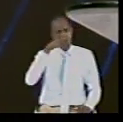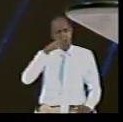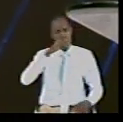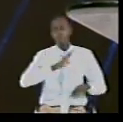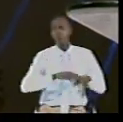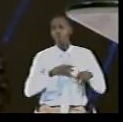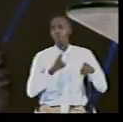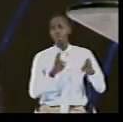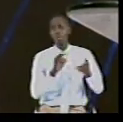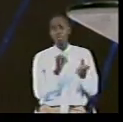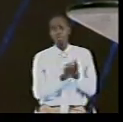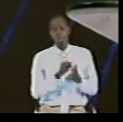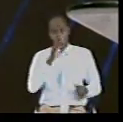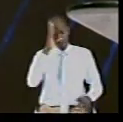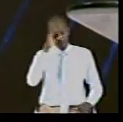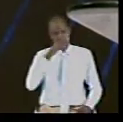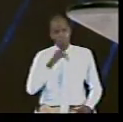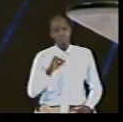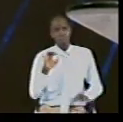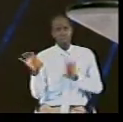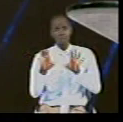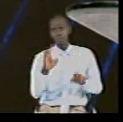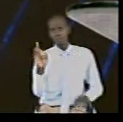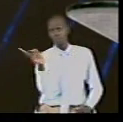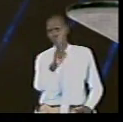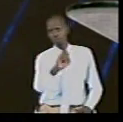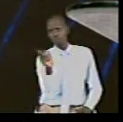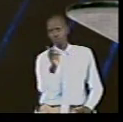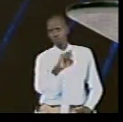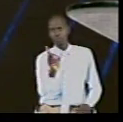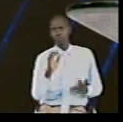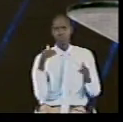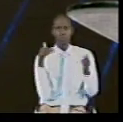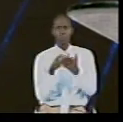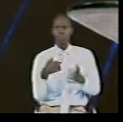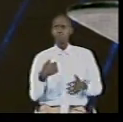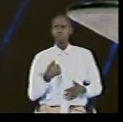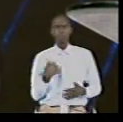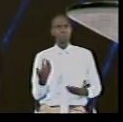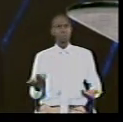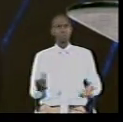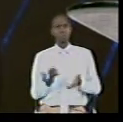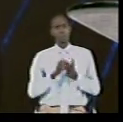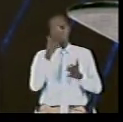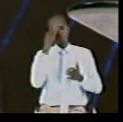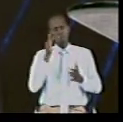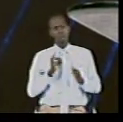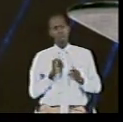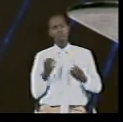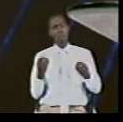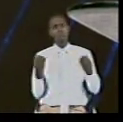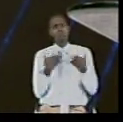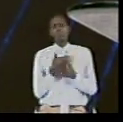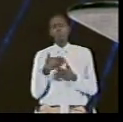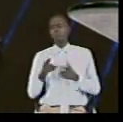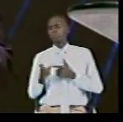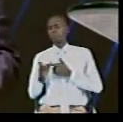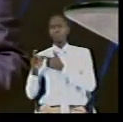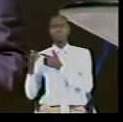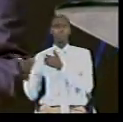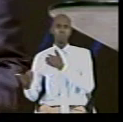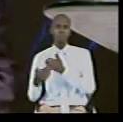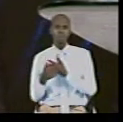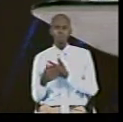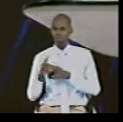child was doing like this to me. You're a soldier, you're going to the battlefield, and one child is doing like this to you. That's why you run. Go